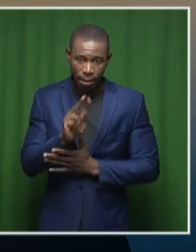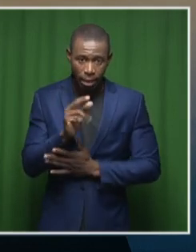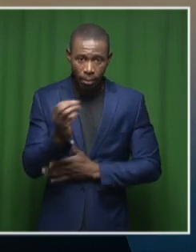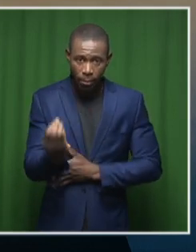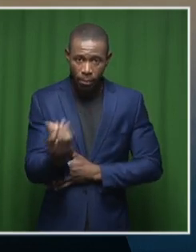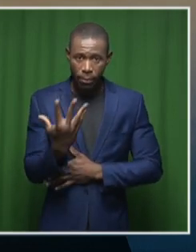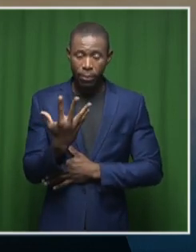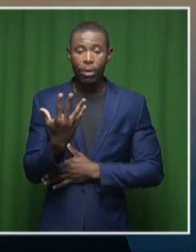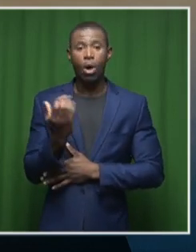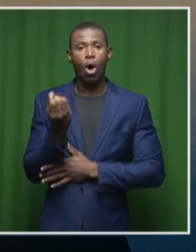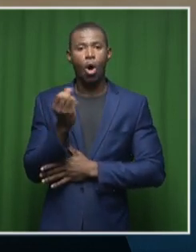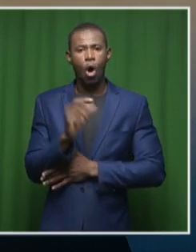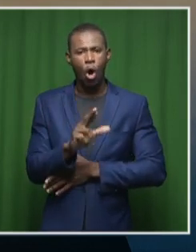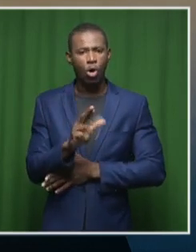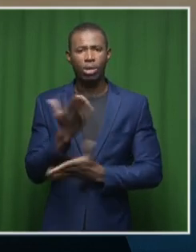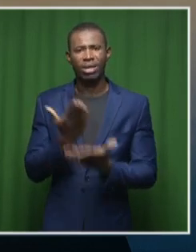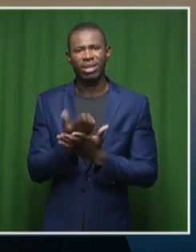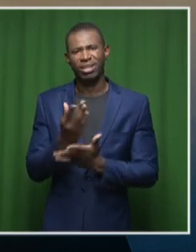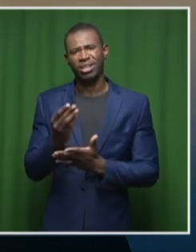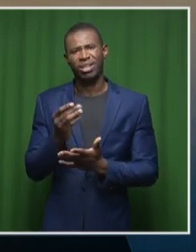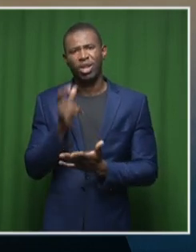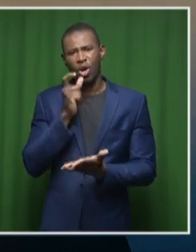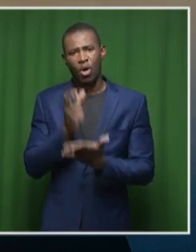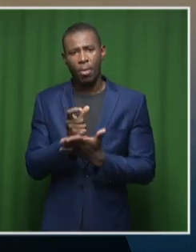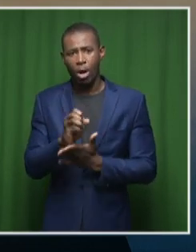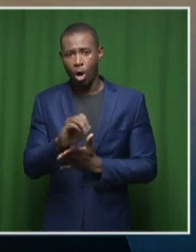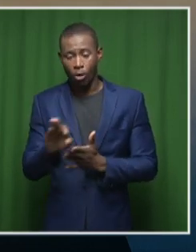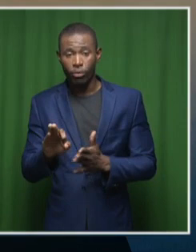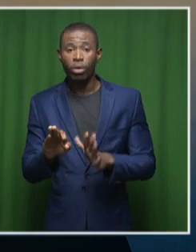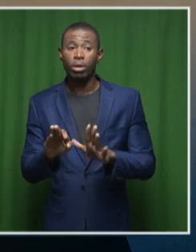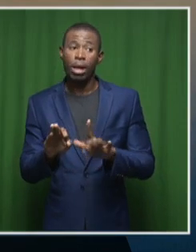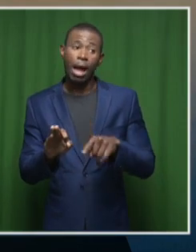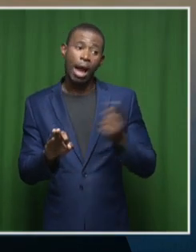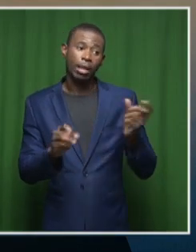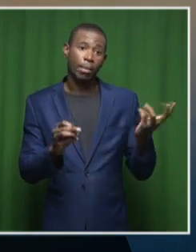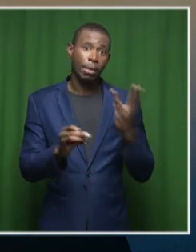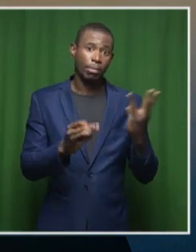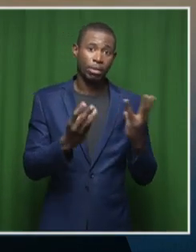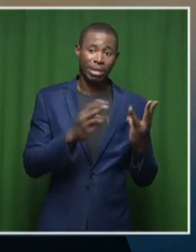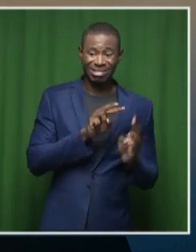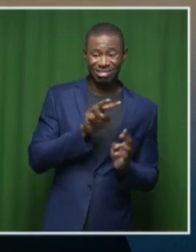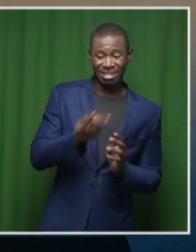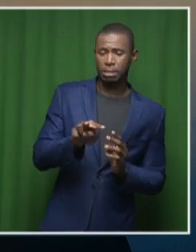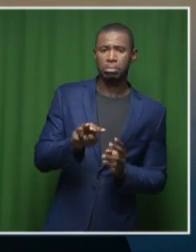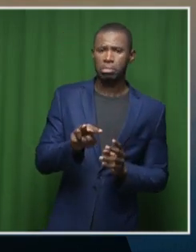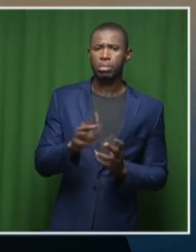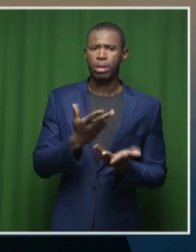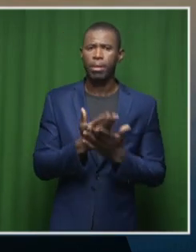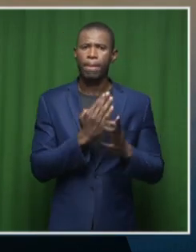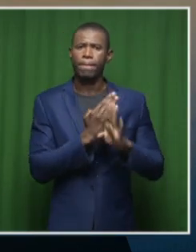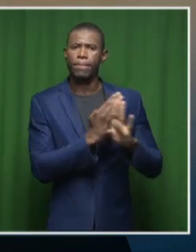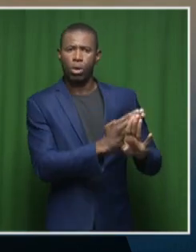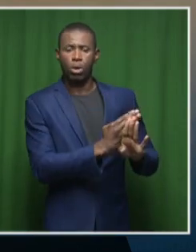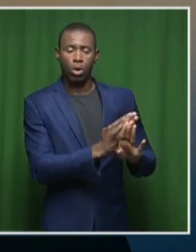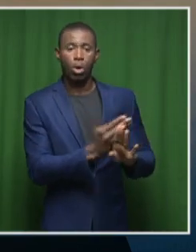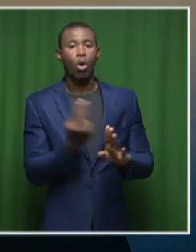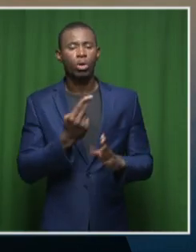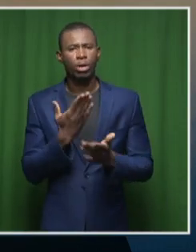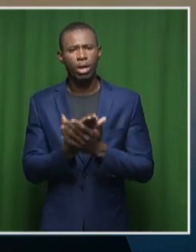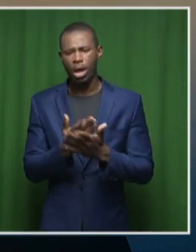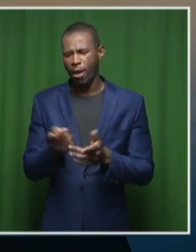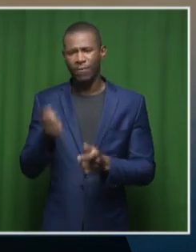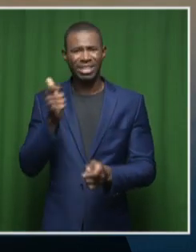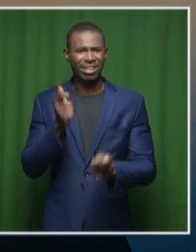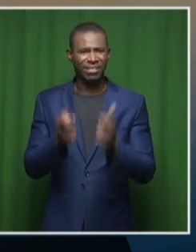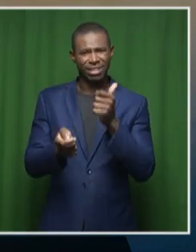under your content, and then you decide if you want other people to see that content or not. You're also able to make use of filters. So you